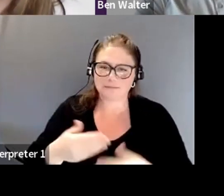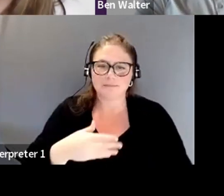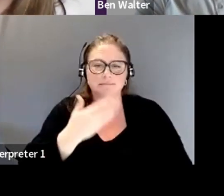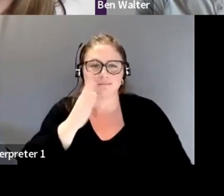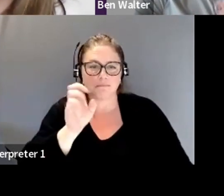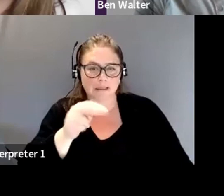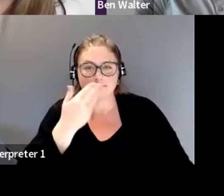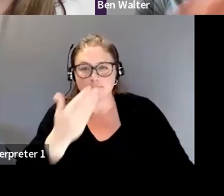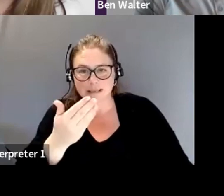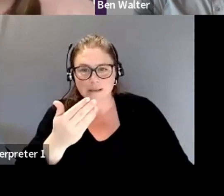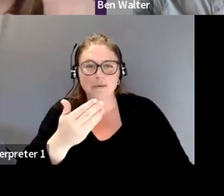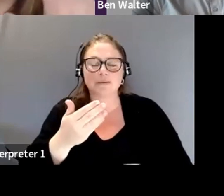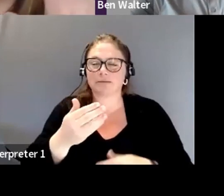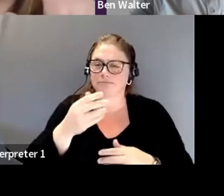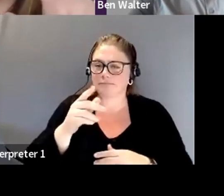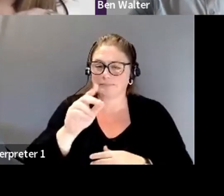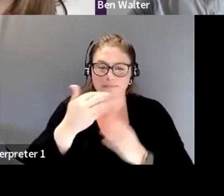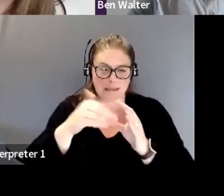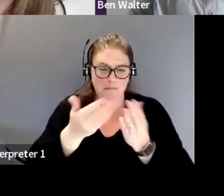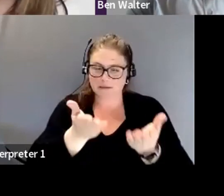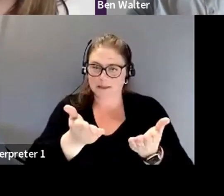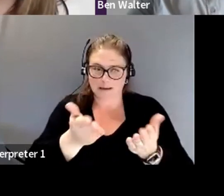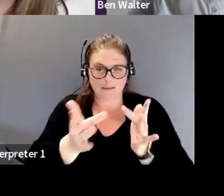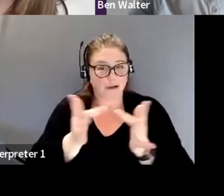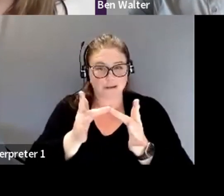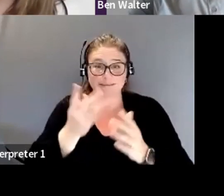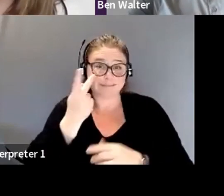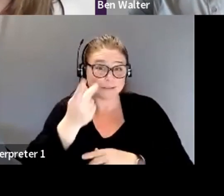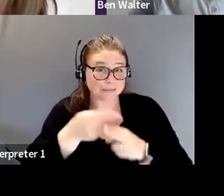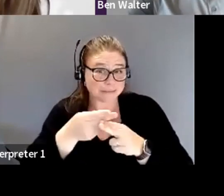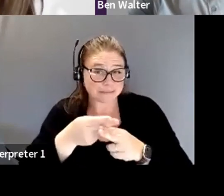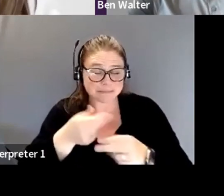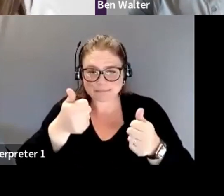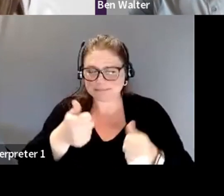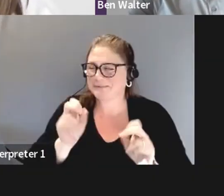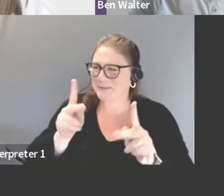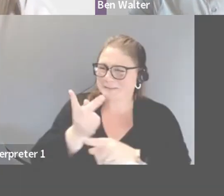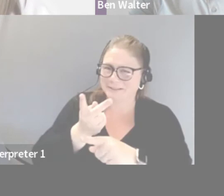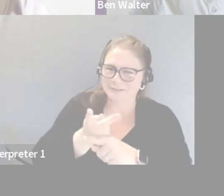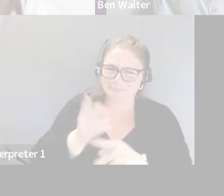Jordan. And thanks, everyone. Email's on the screen if you want to reach out. See you soon. Take care.